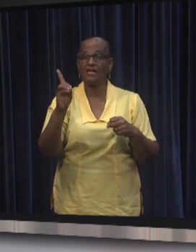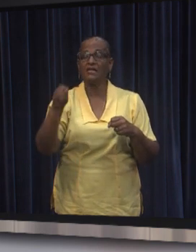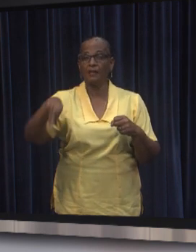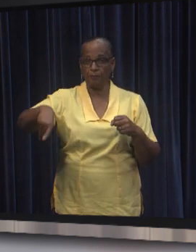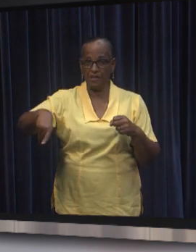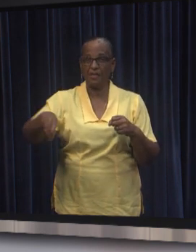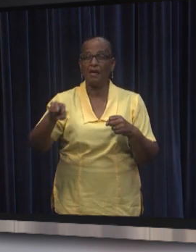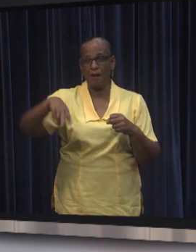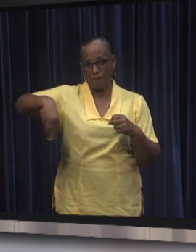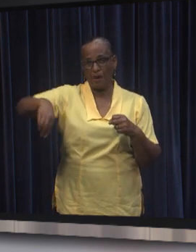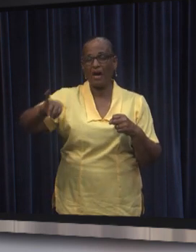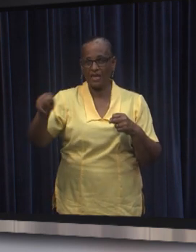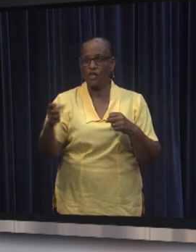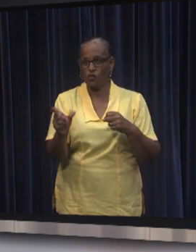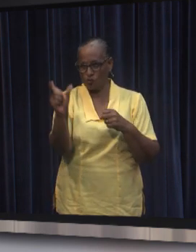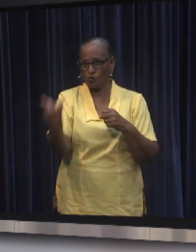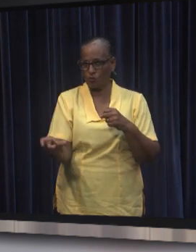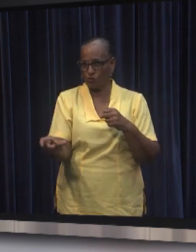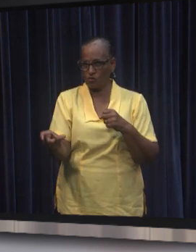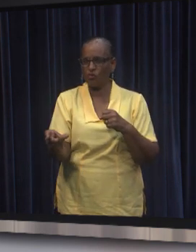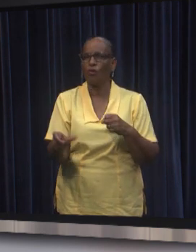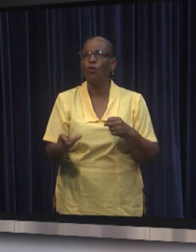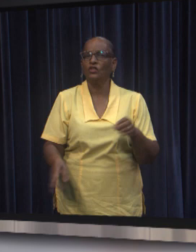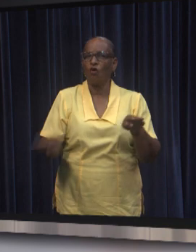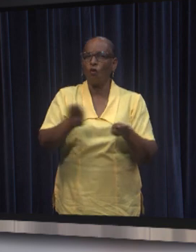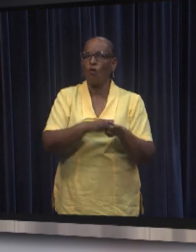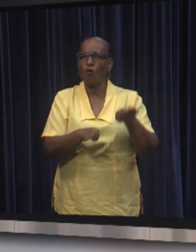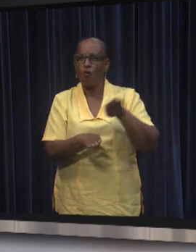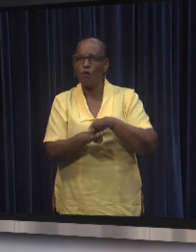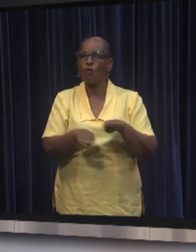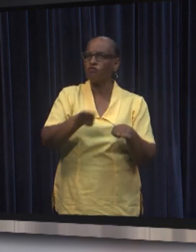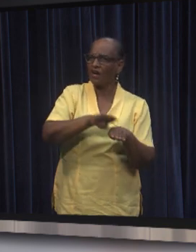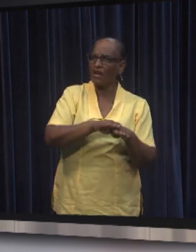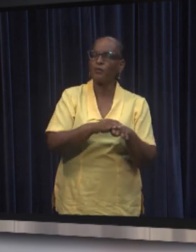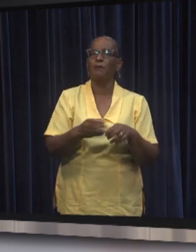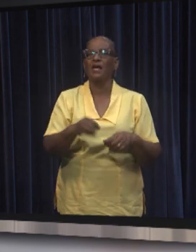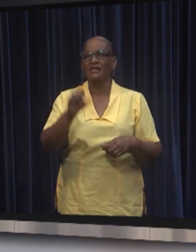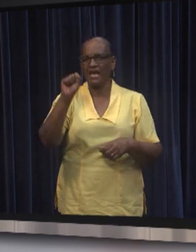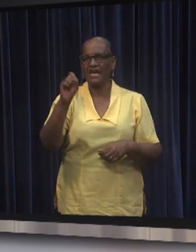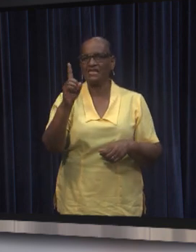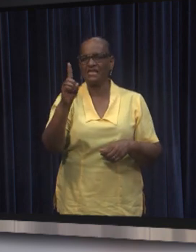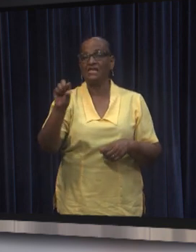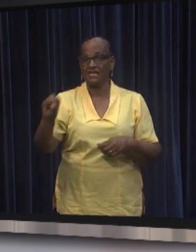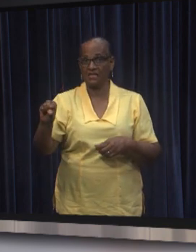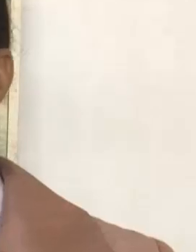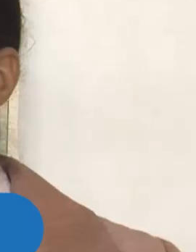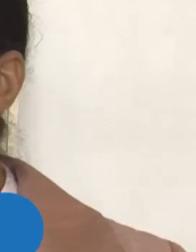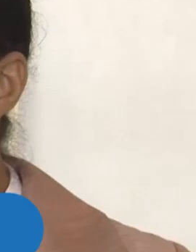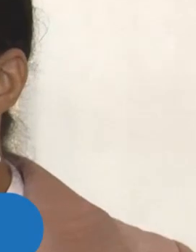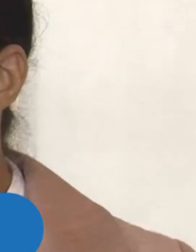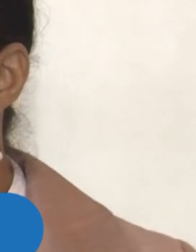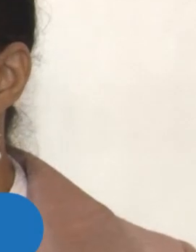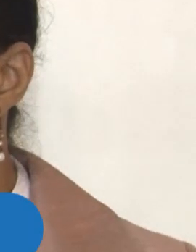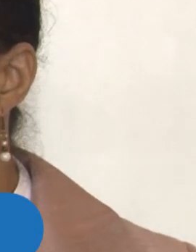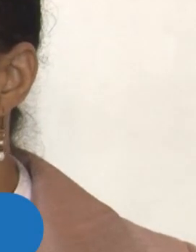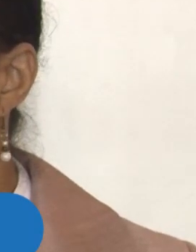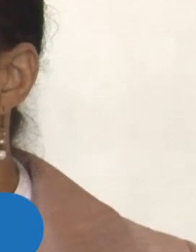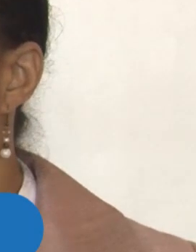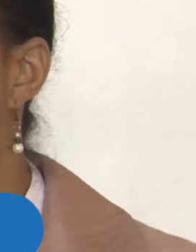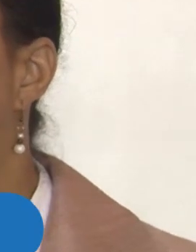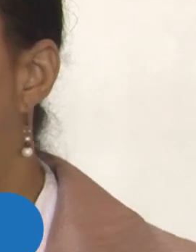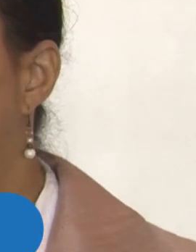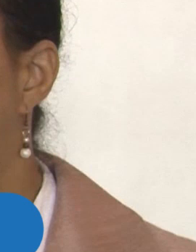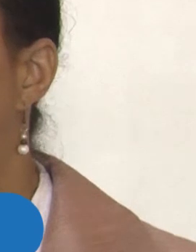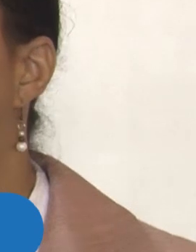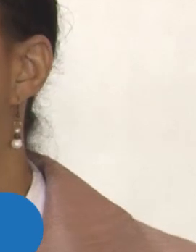representative, Margaret Jones-Williams, interfaces with the SDGs. The Sustainable Development Goals,